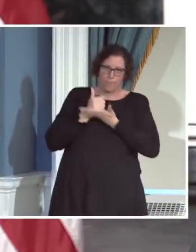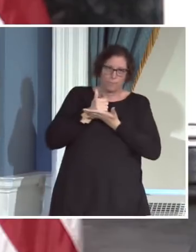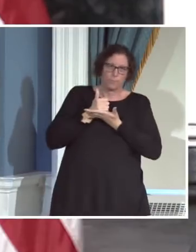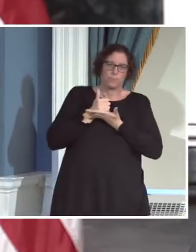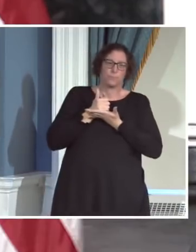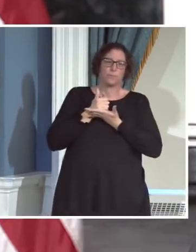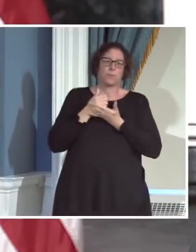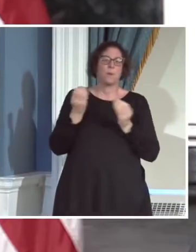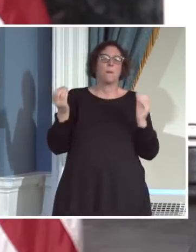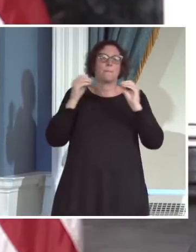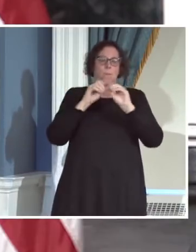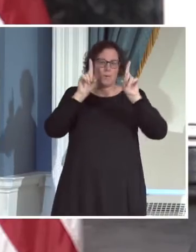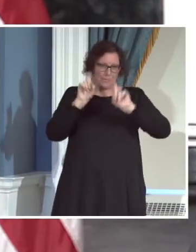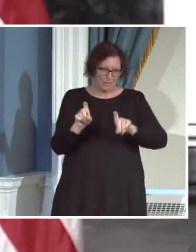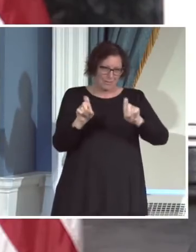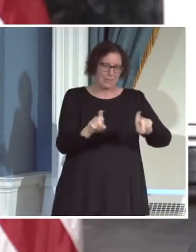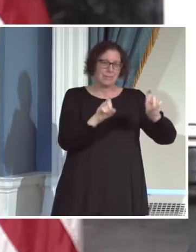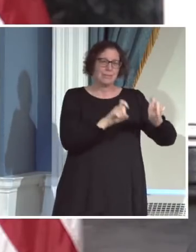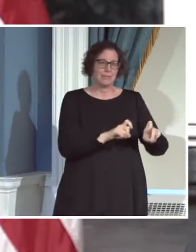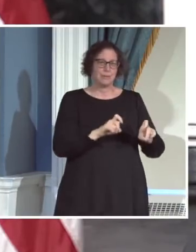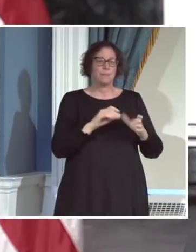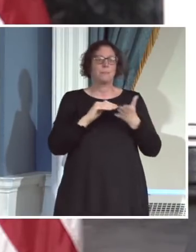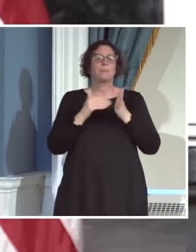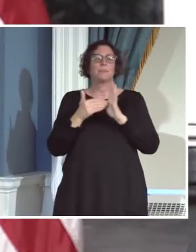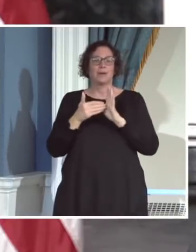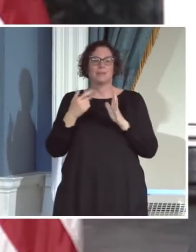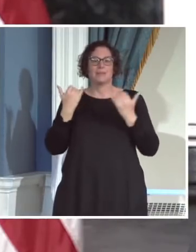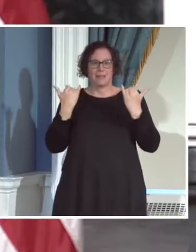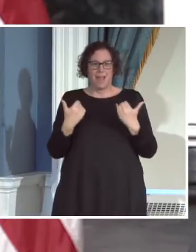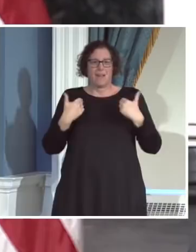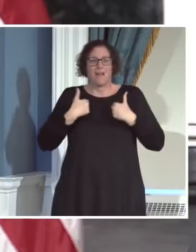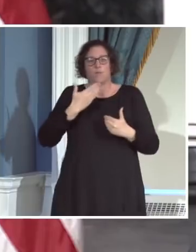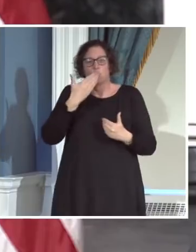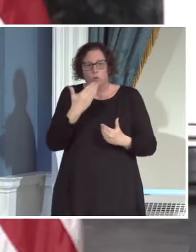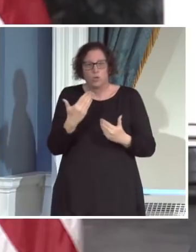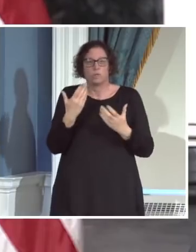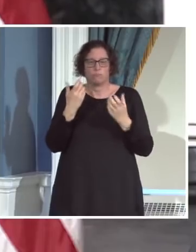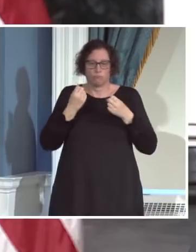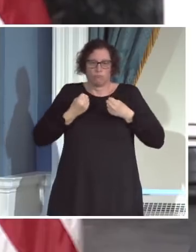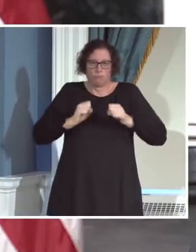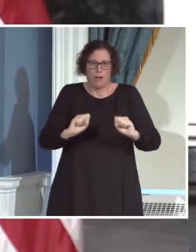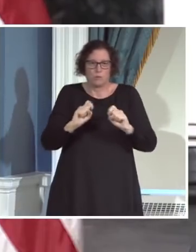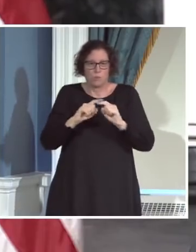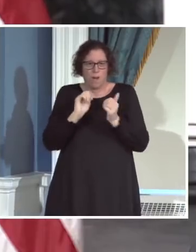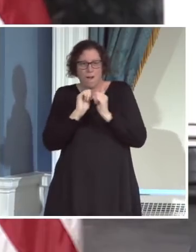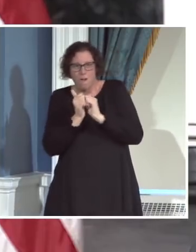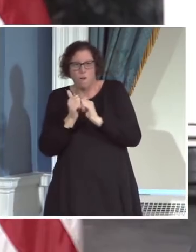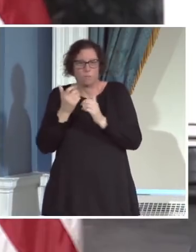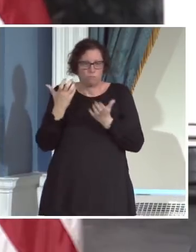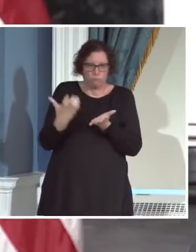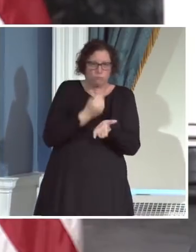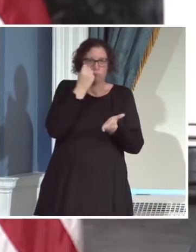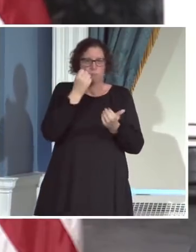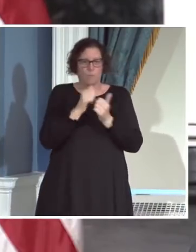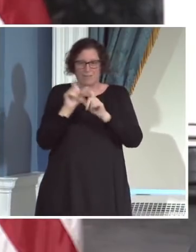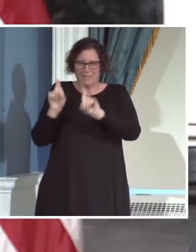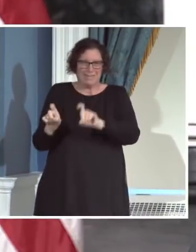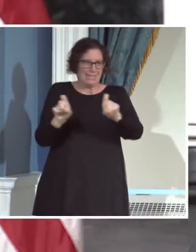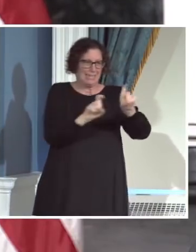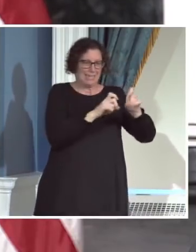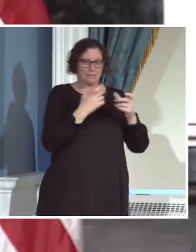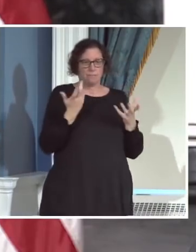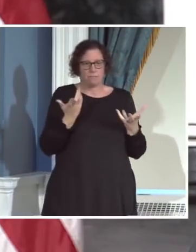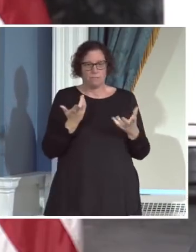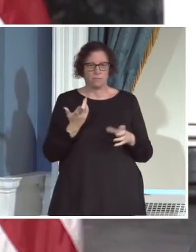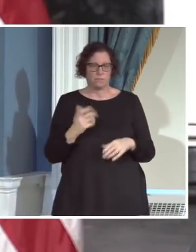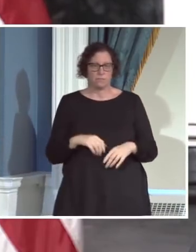different strategic way. The other thing that's true is our healthcare workers who are just fighting so hard and going through so